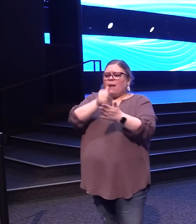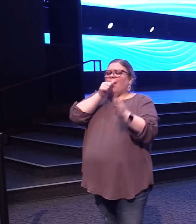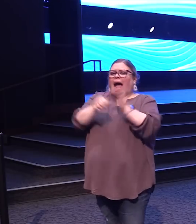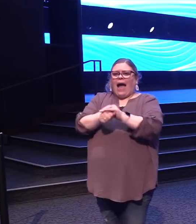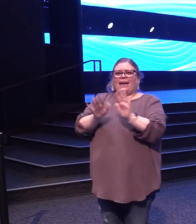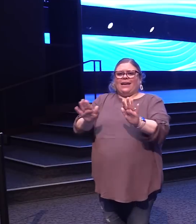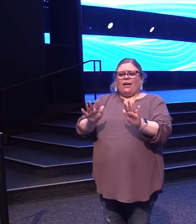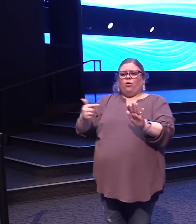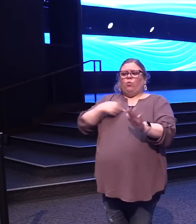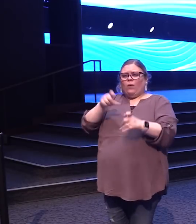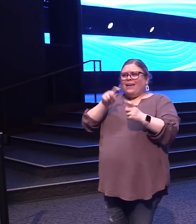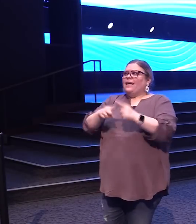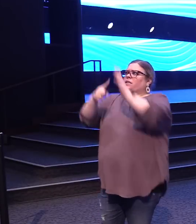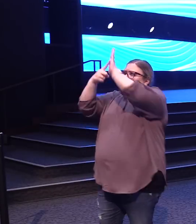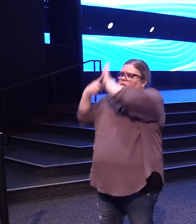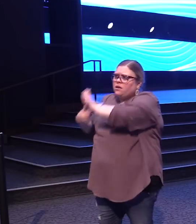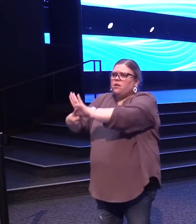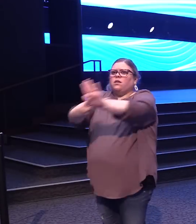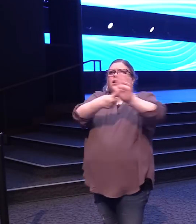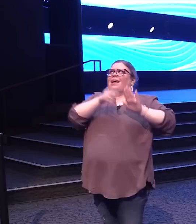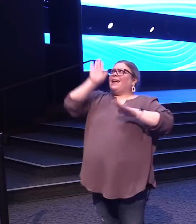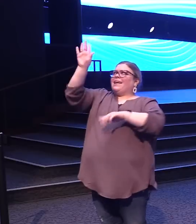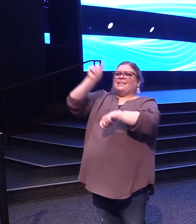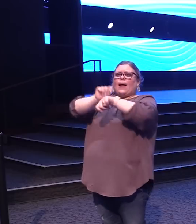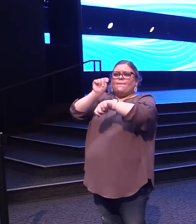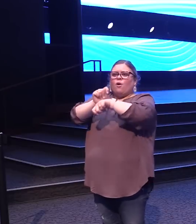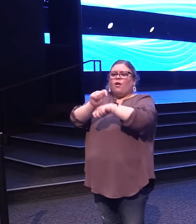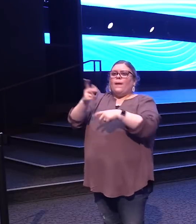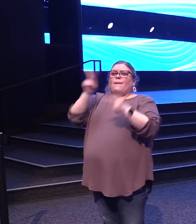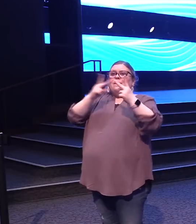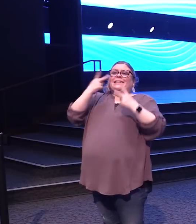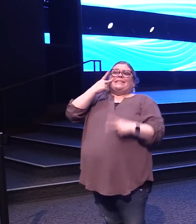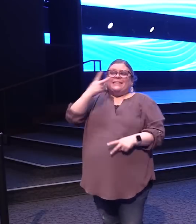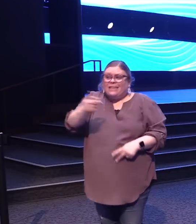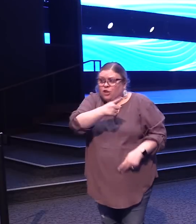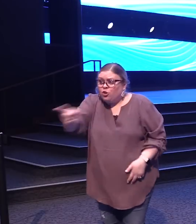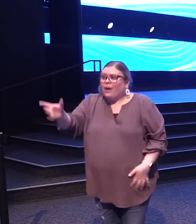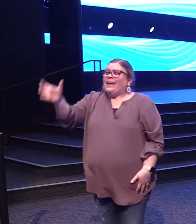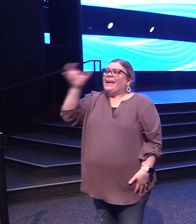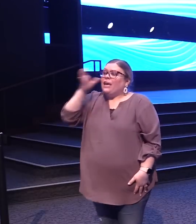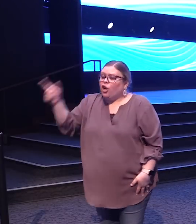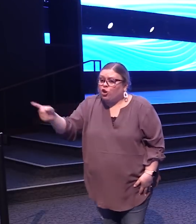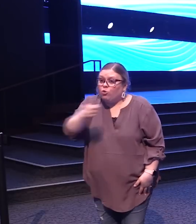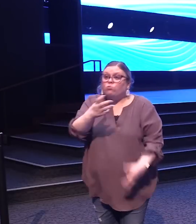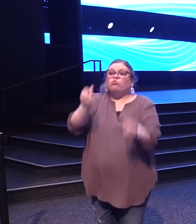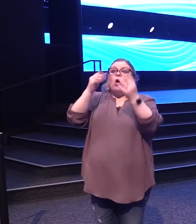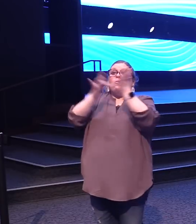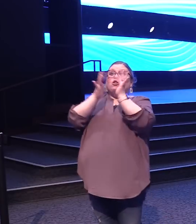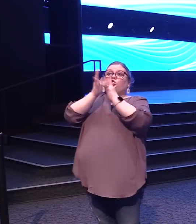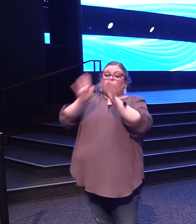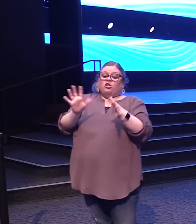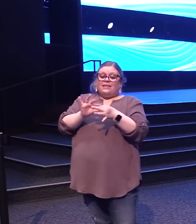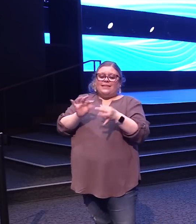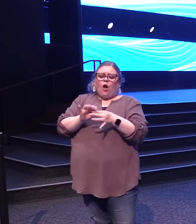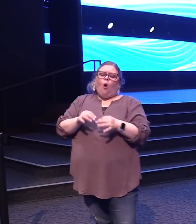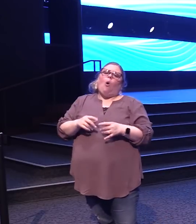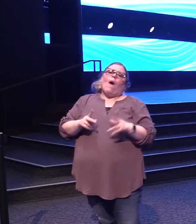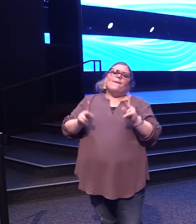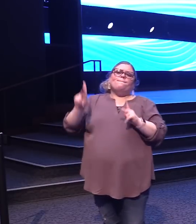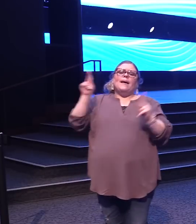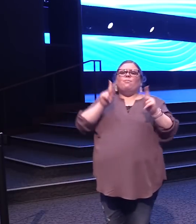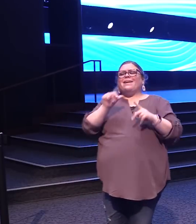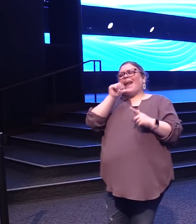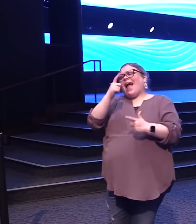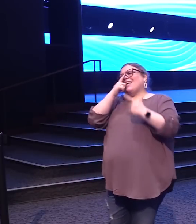a modern day 21st century temple that is seen and heard. So many Christians I hear say things like, oh, people are